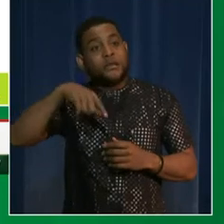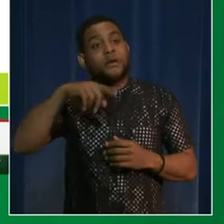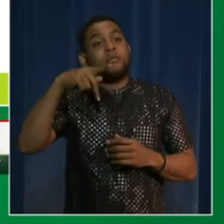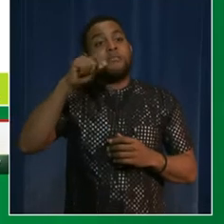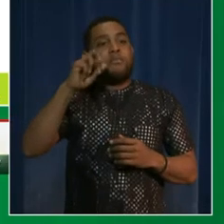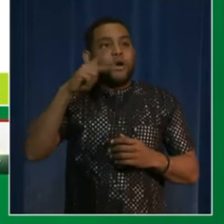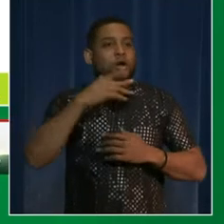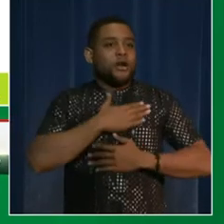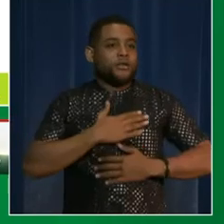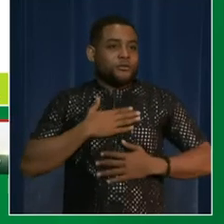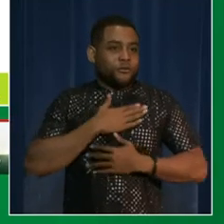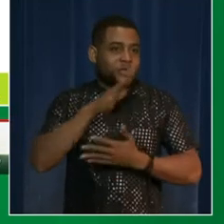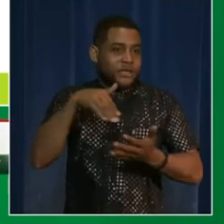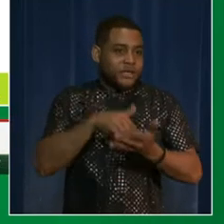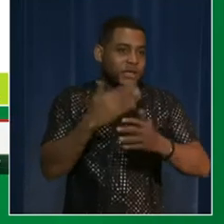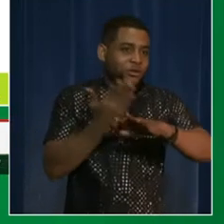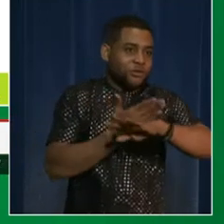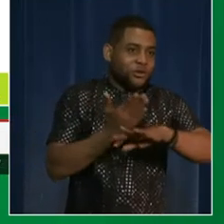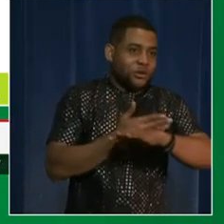project,